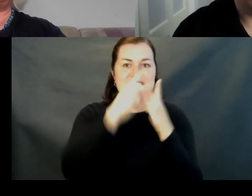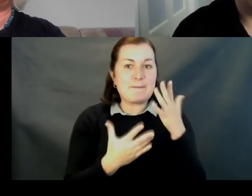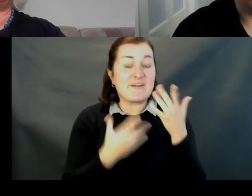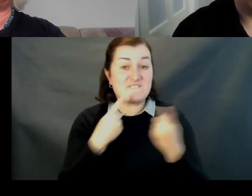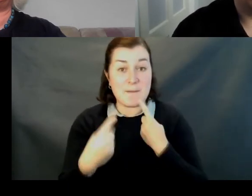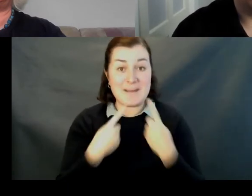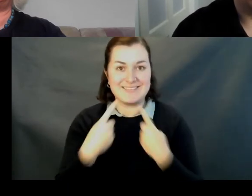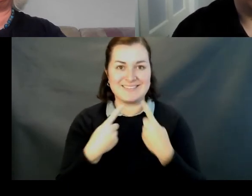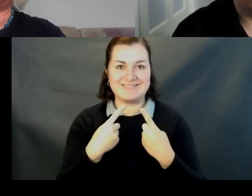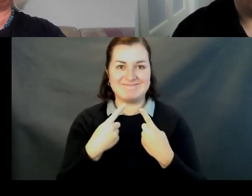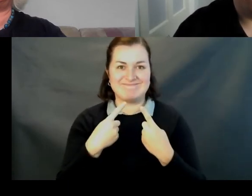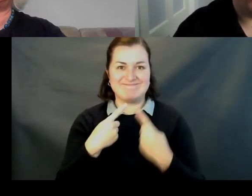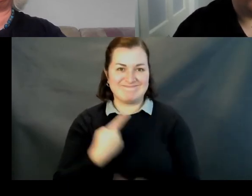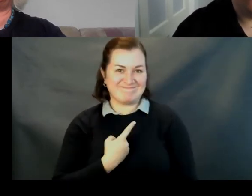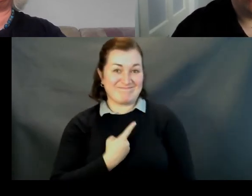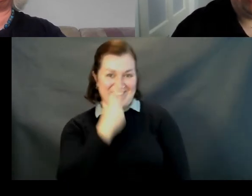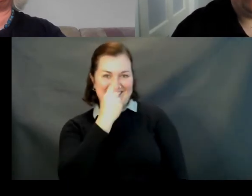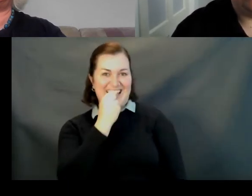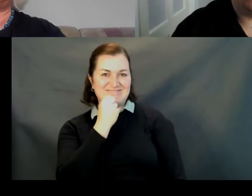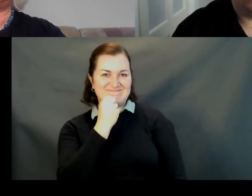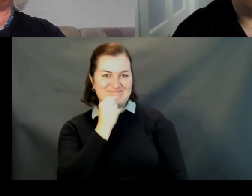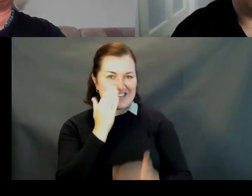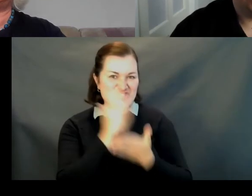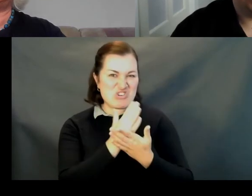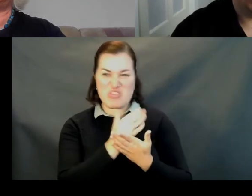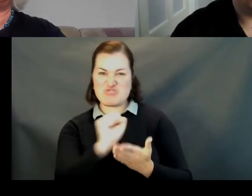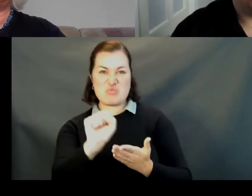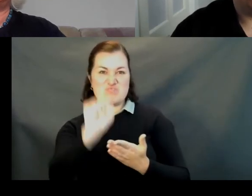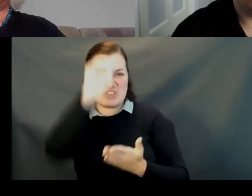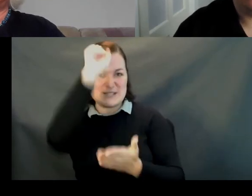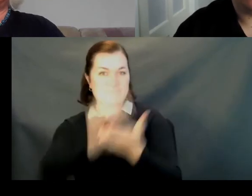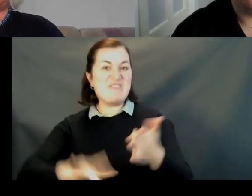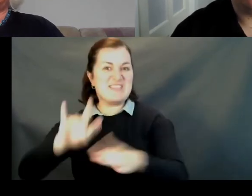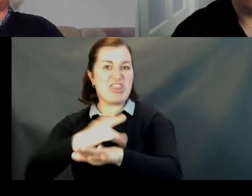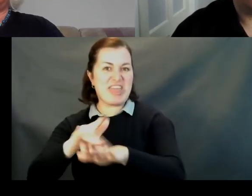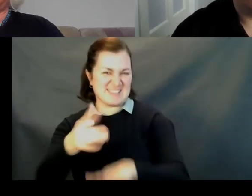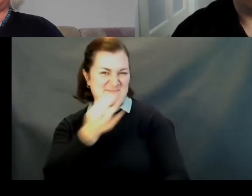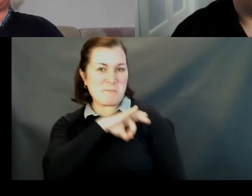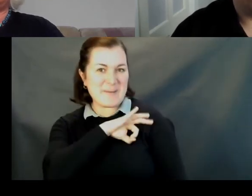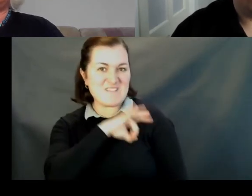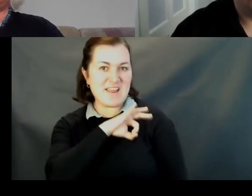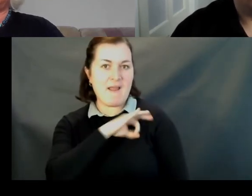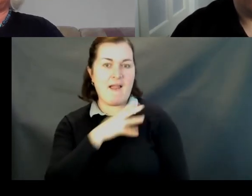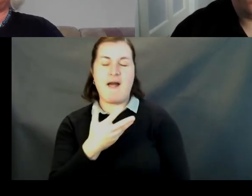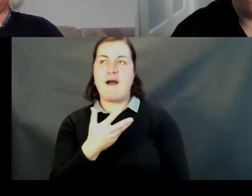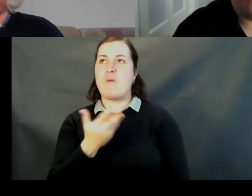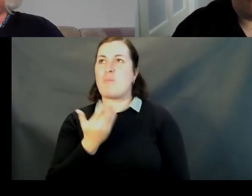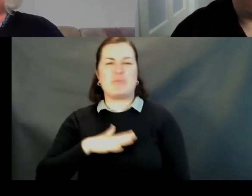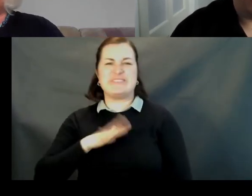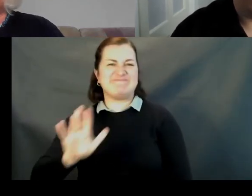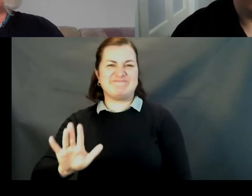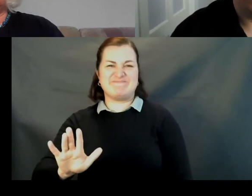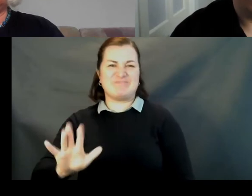your experience is a beneficial and simplistic, and so you feel like you don't have to worry that